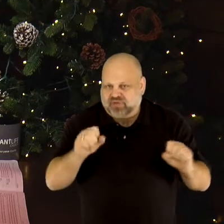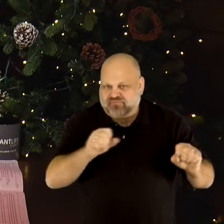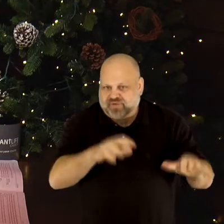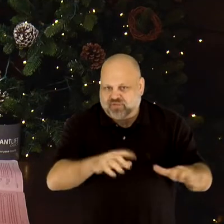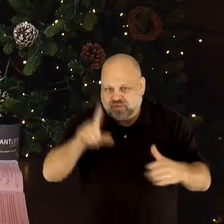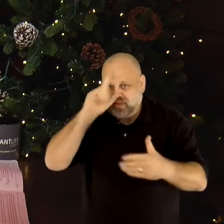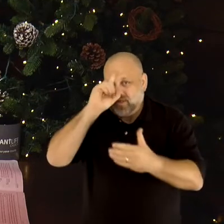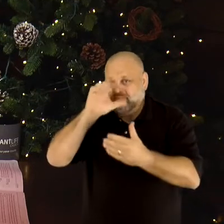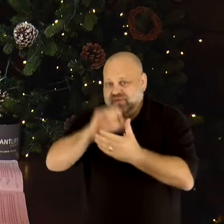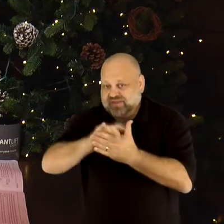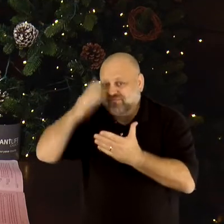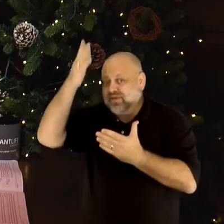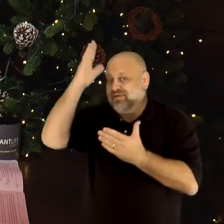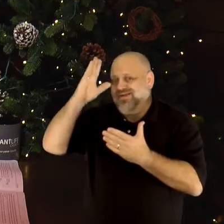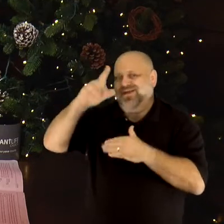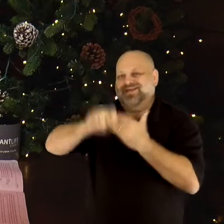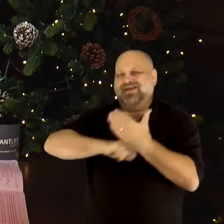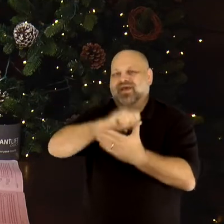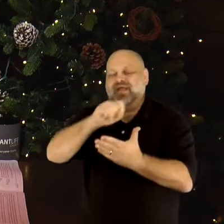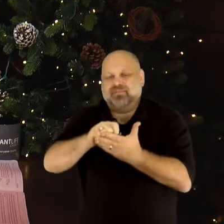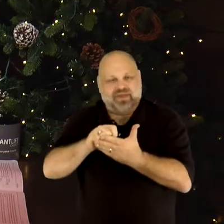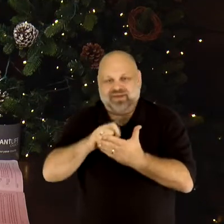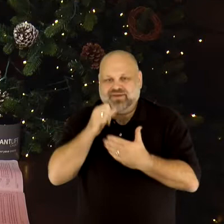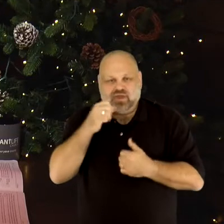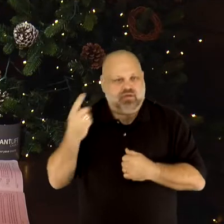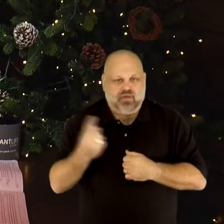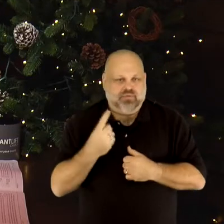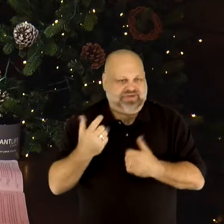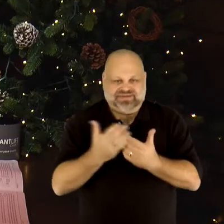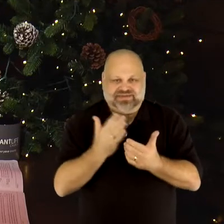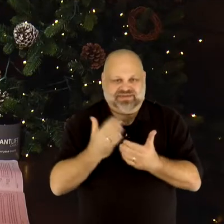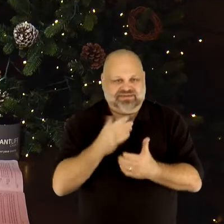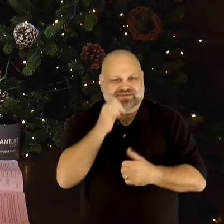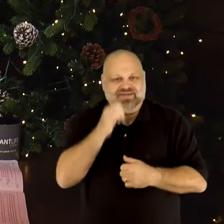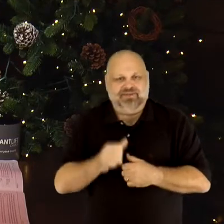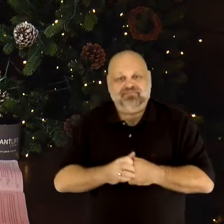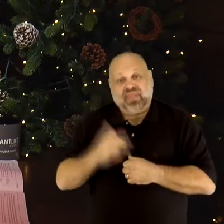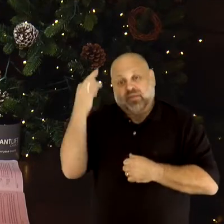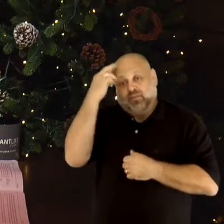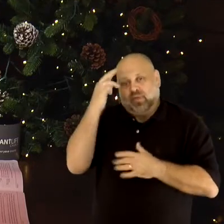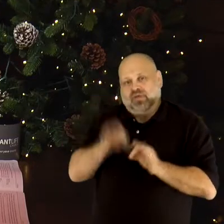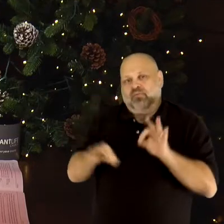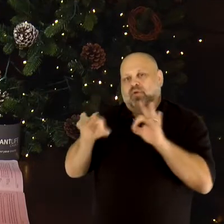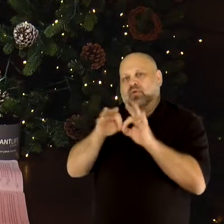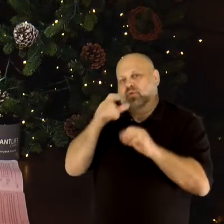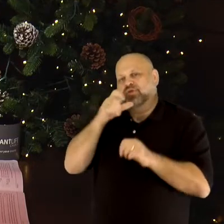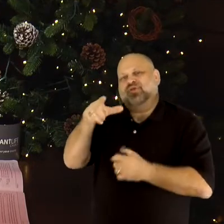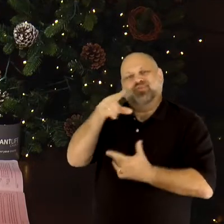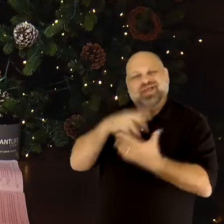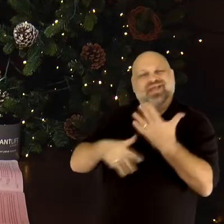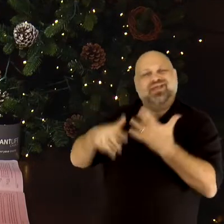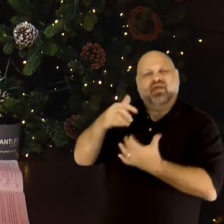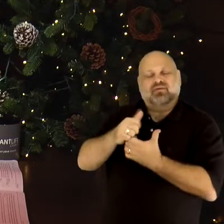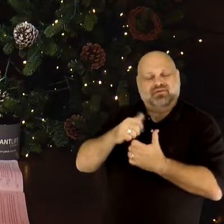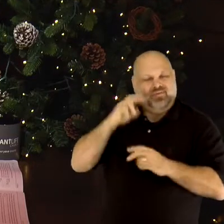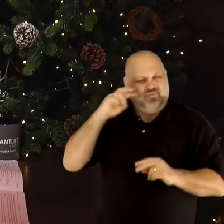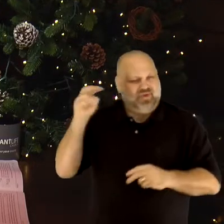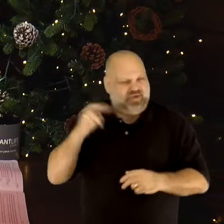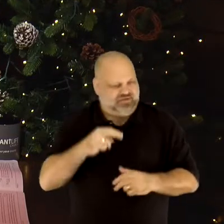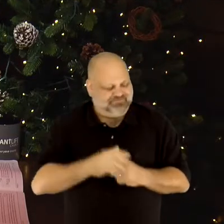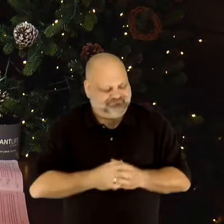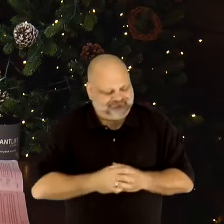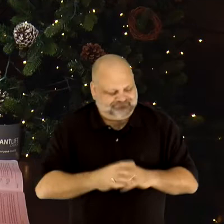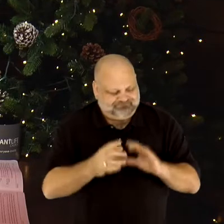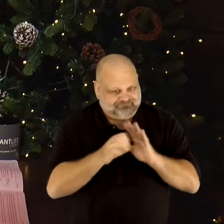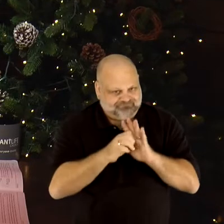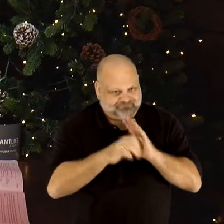It's the believing God time. And it's not always easy. That's why it matters who you hang around with. Watch this. The